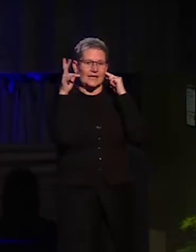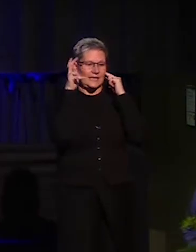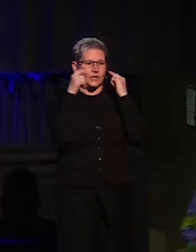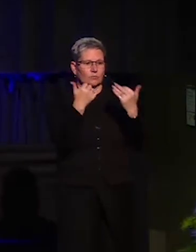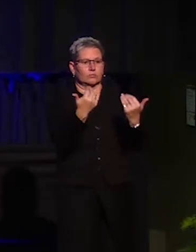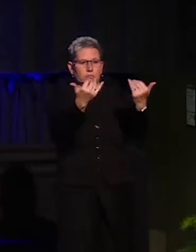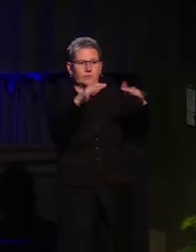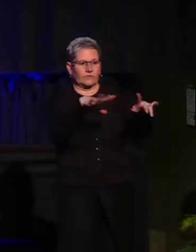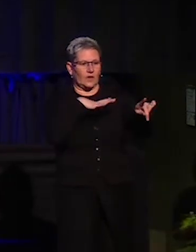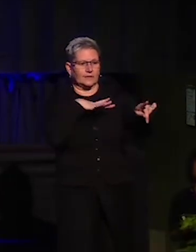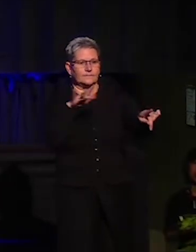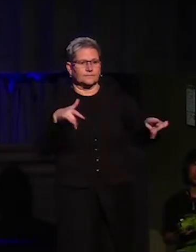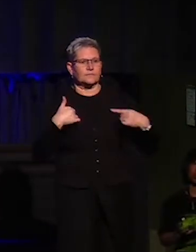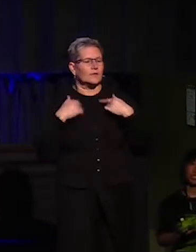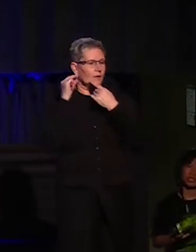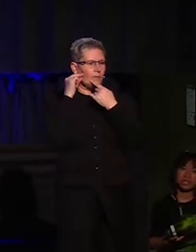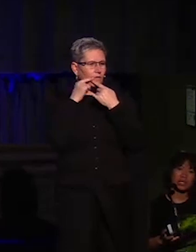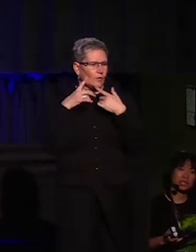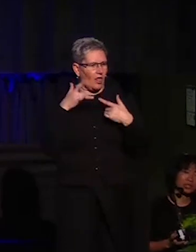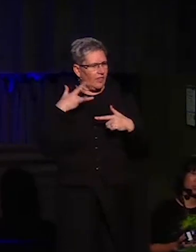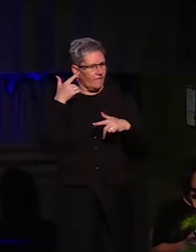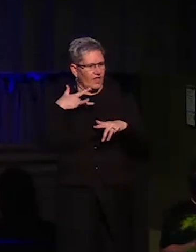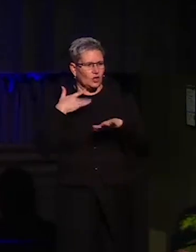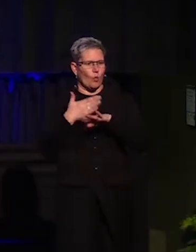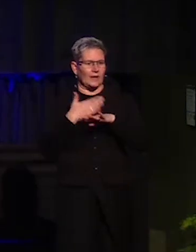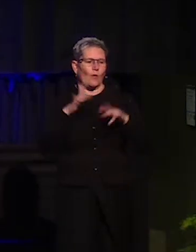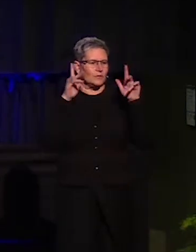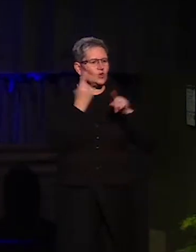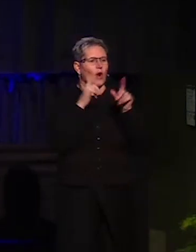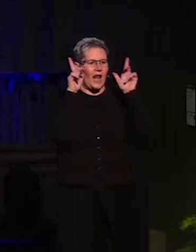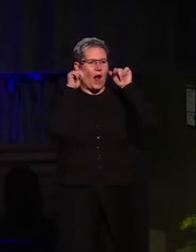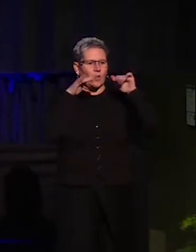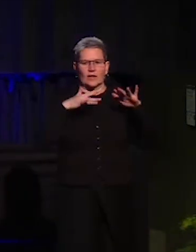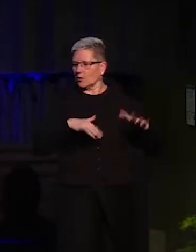Okay, sure. Okay, microphone's not helping. I'll just talk louder.